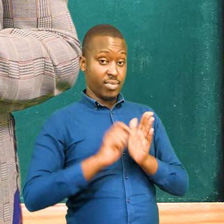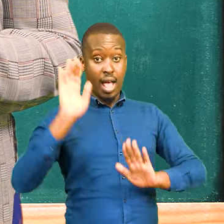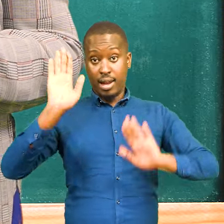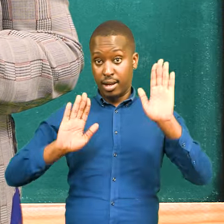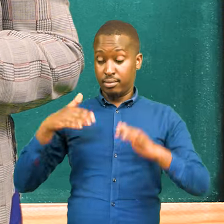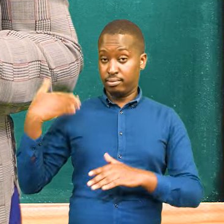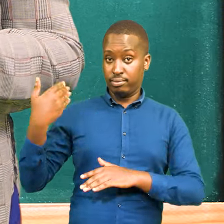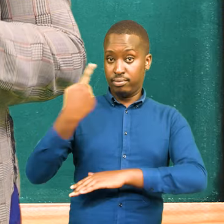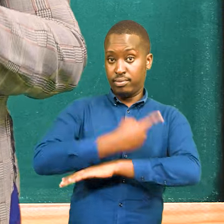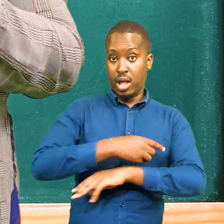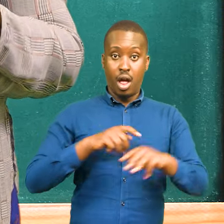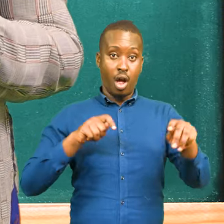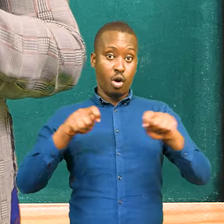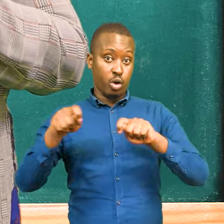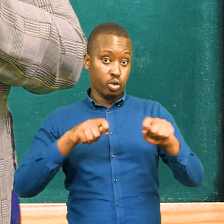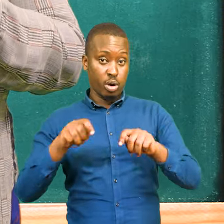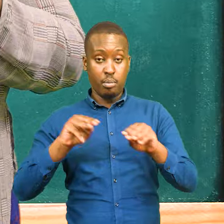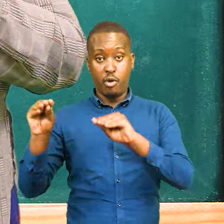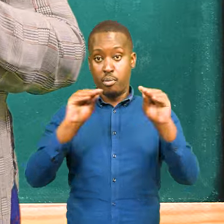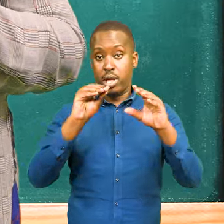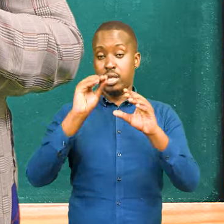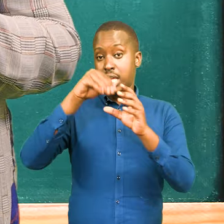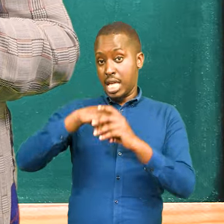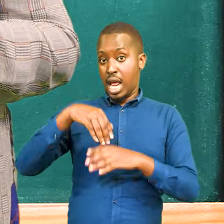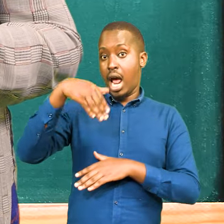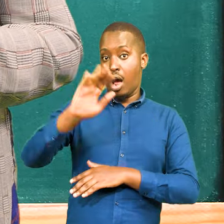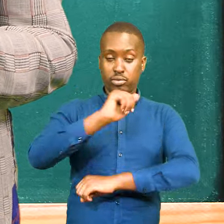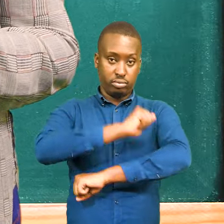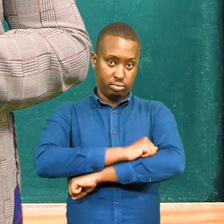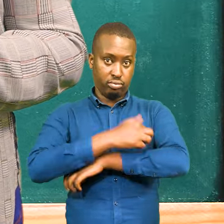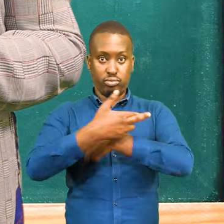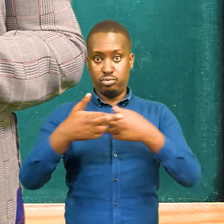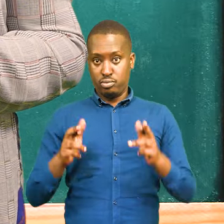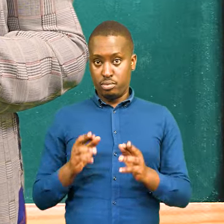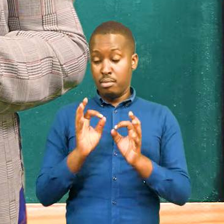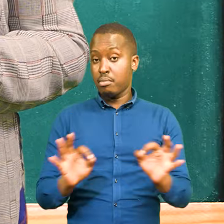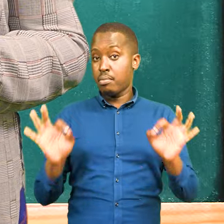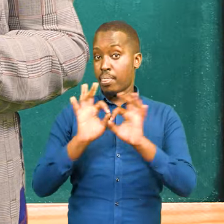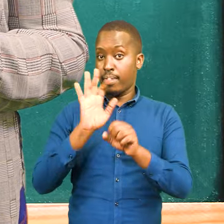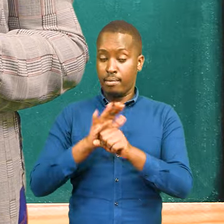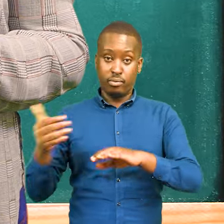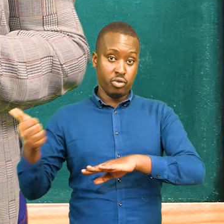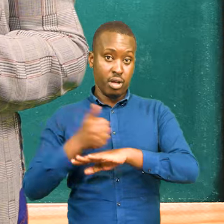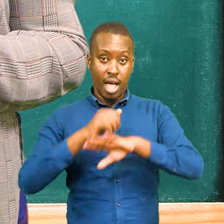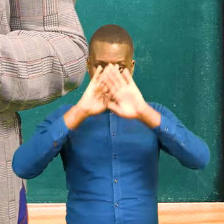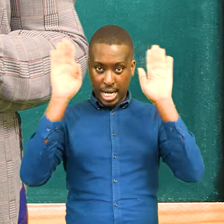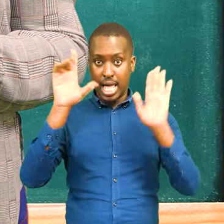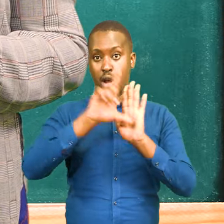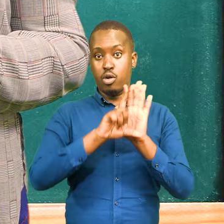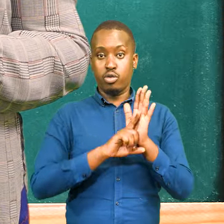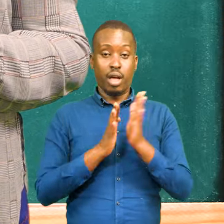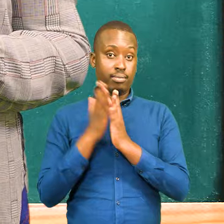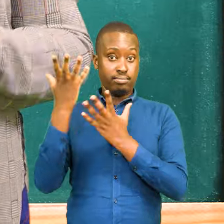attendance every day, and control movement in and out of the classroom. It is also important to establish clear